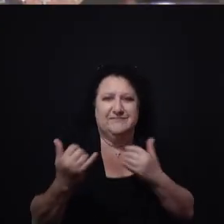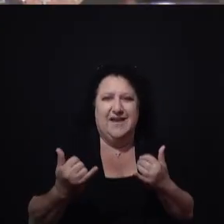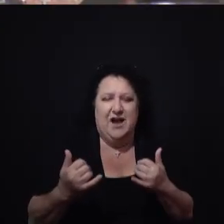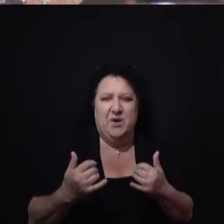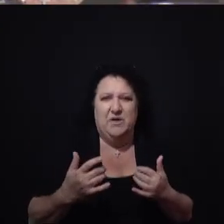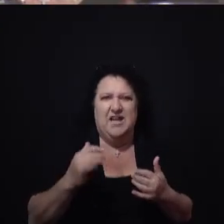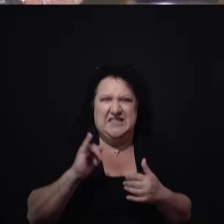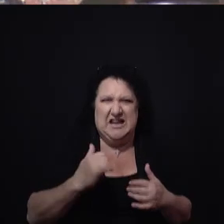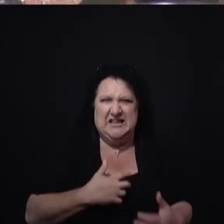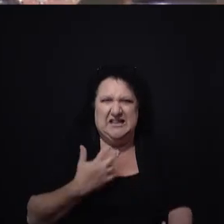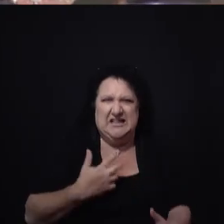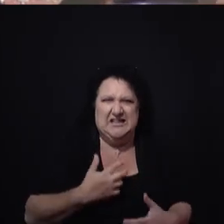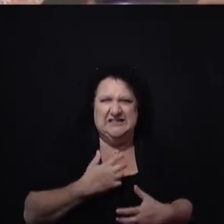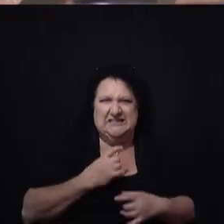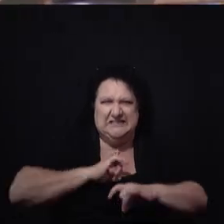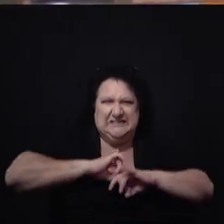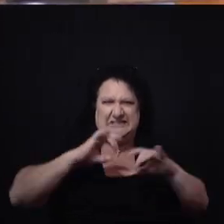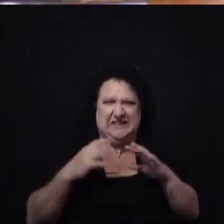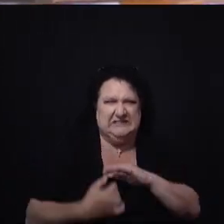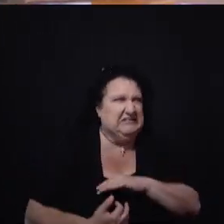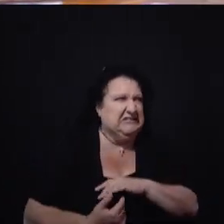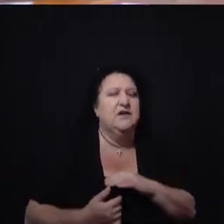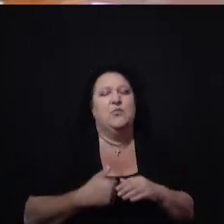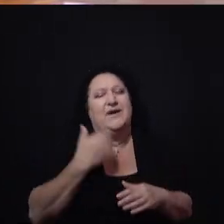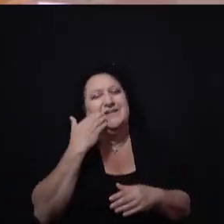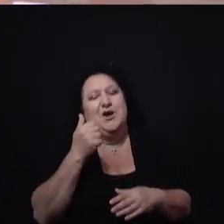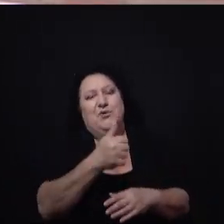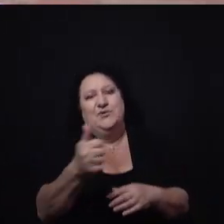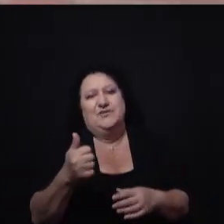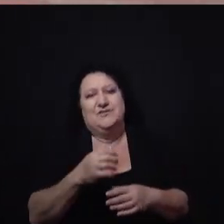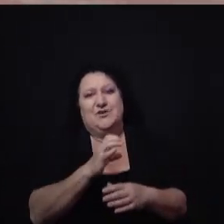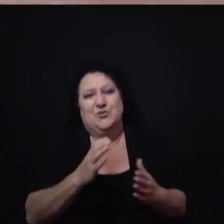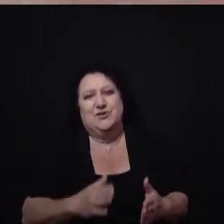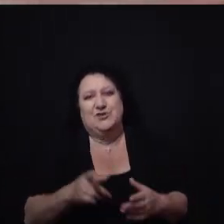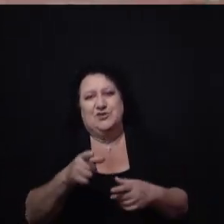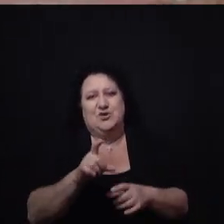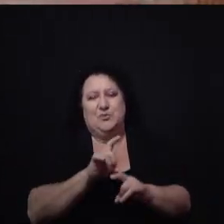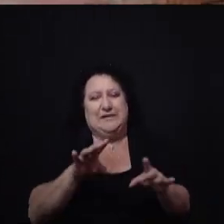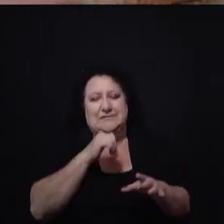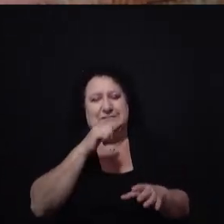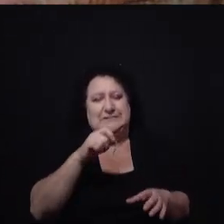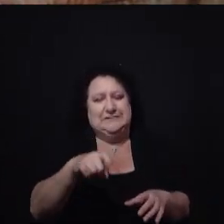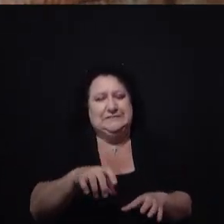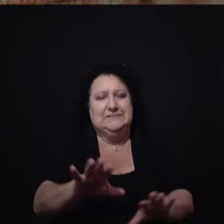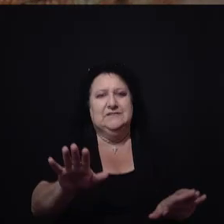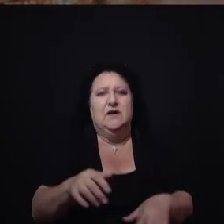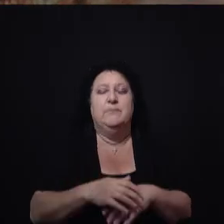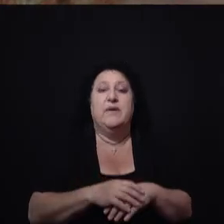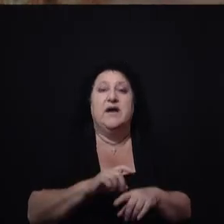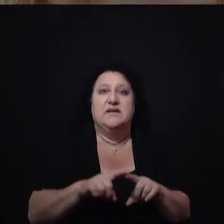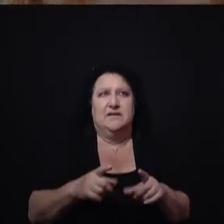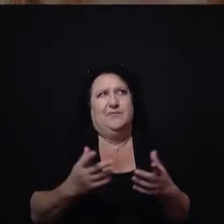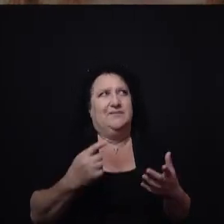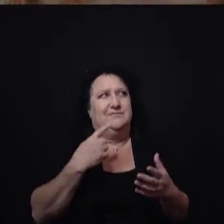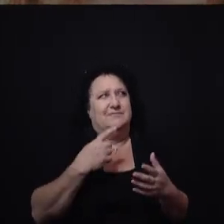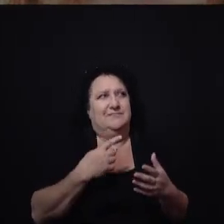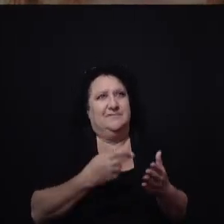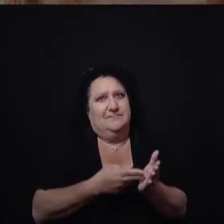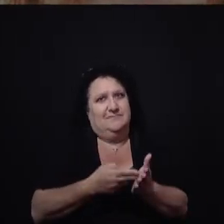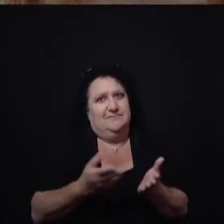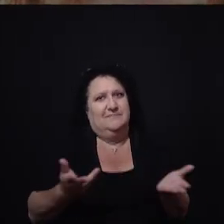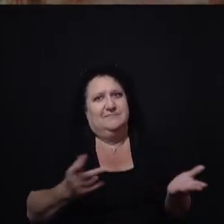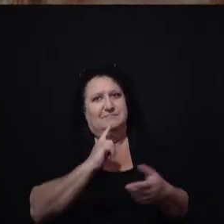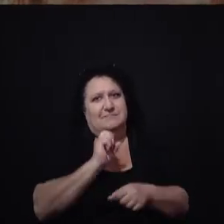Feel that hostility. Now, I know we're not supposed to hate as Christians, but come on. There is somebody right now that you are thinking of that just makes